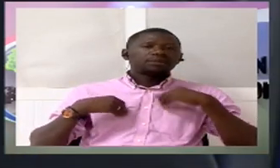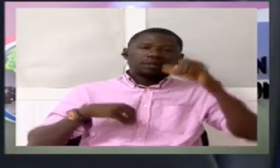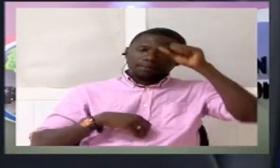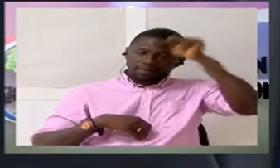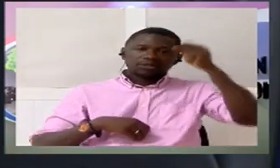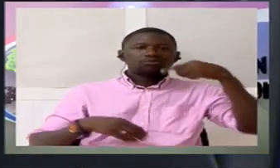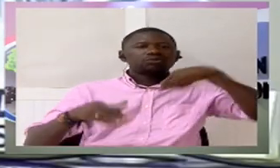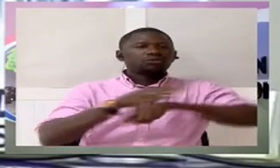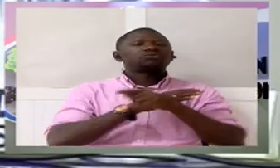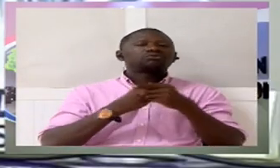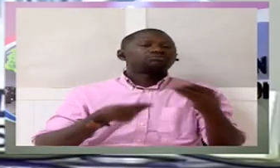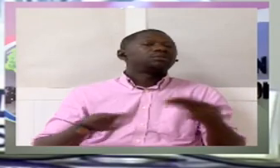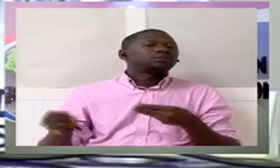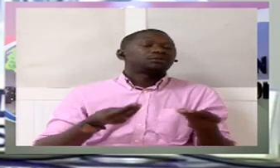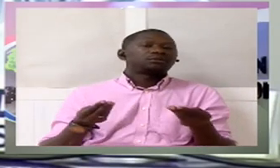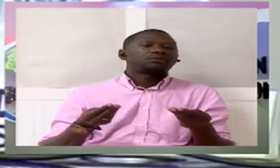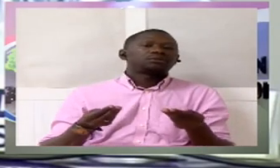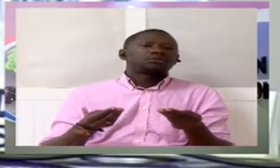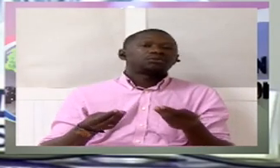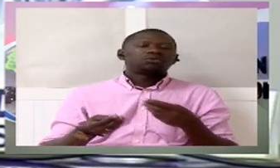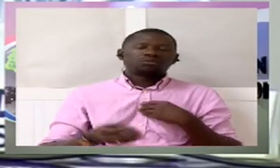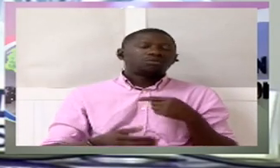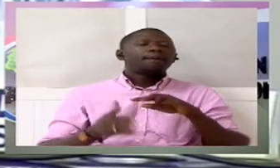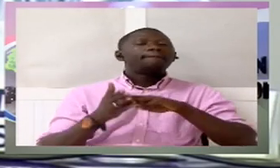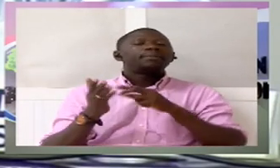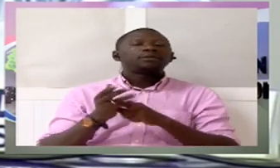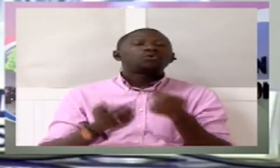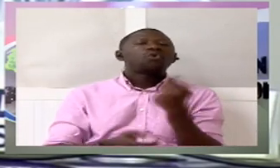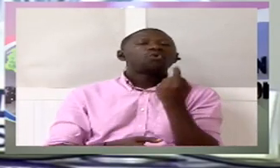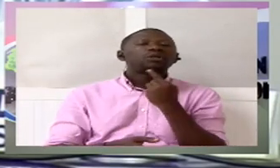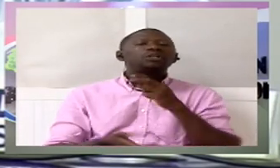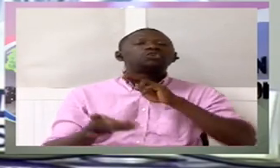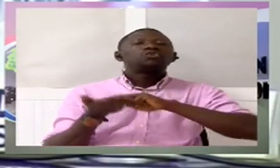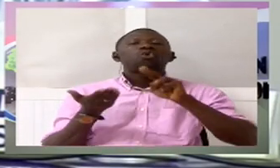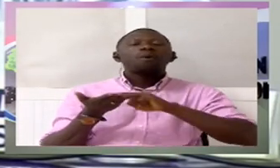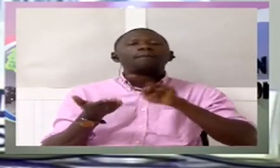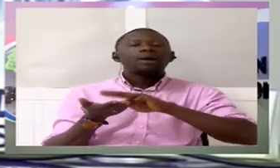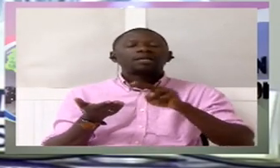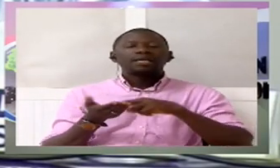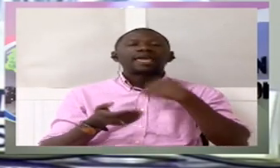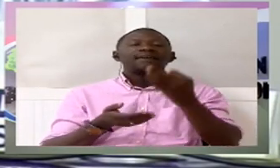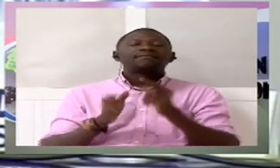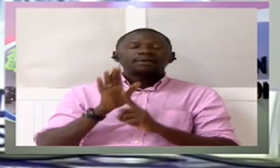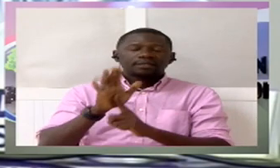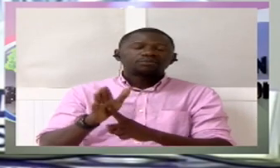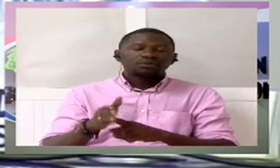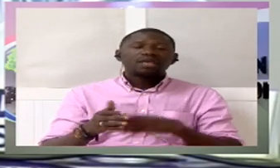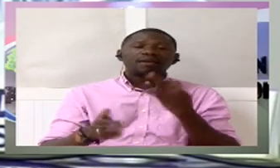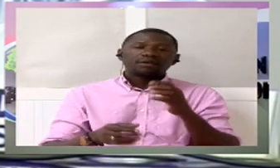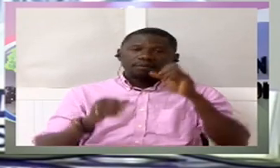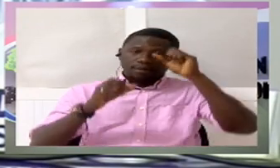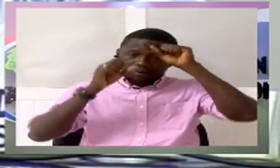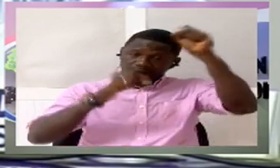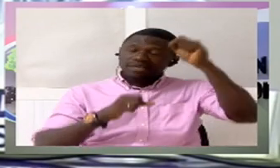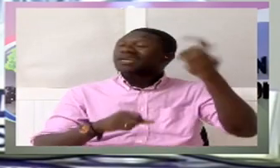Yes. So it was only normal, isn't it, that if a president at that time wanted to do business, he would